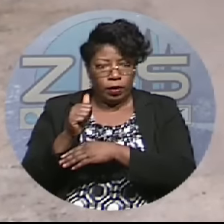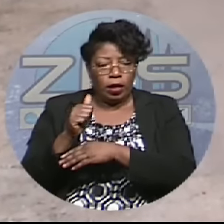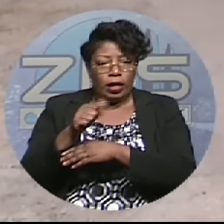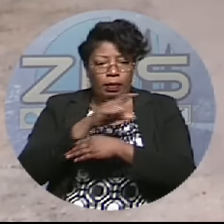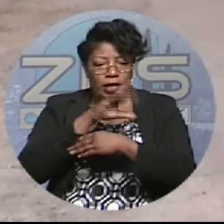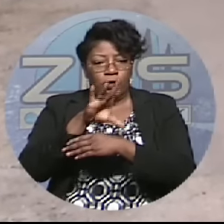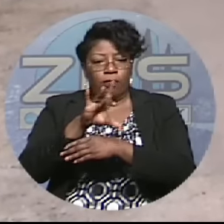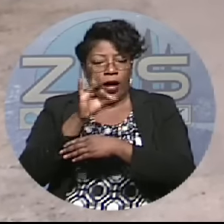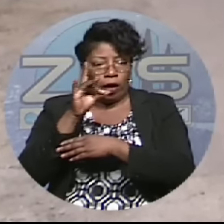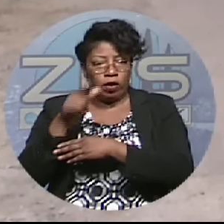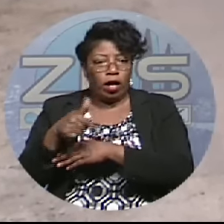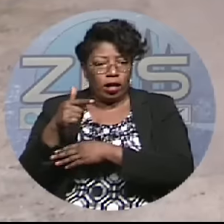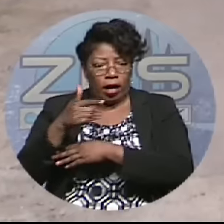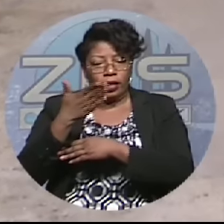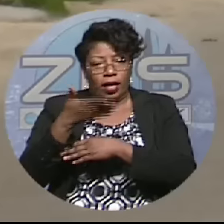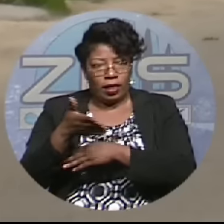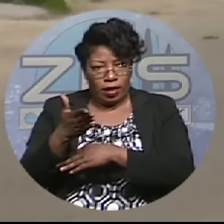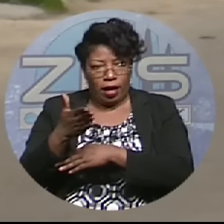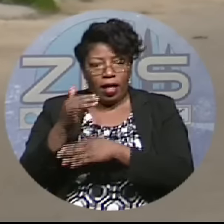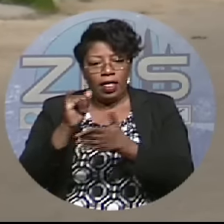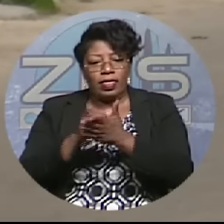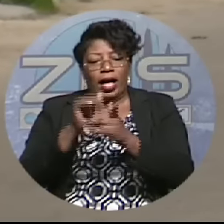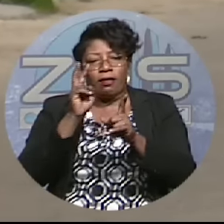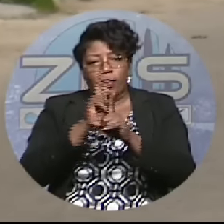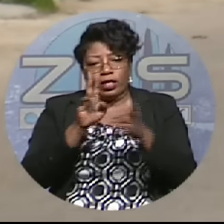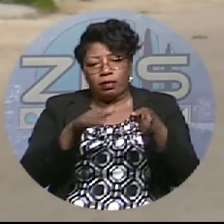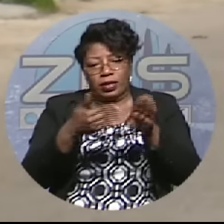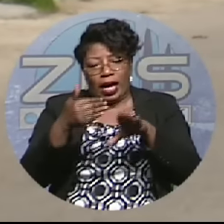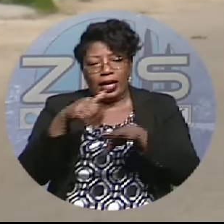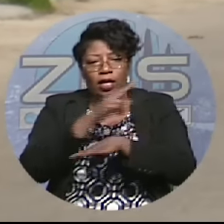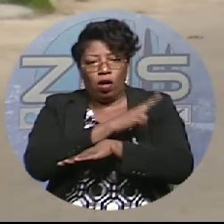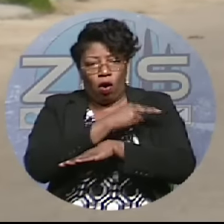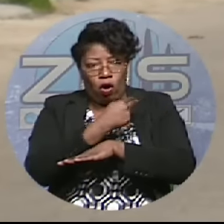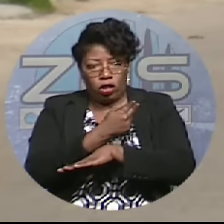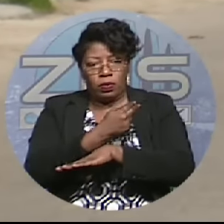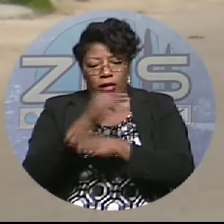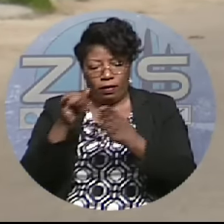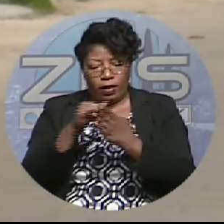Police say the victim later died in hospital. Investigations into both matters continue.